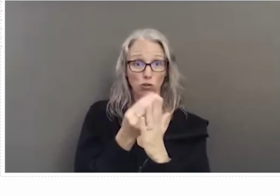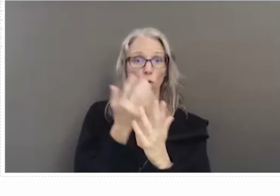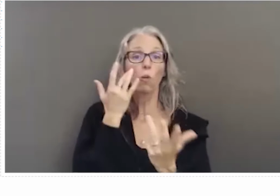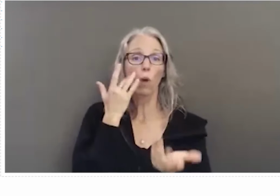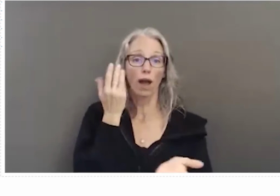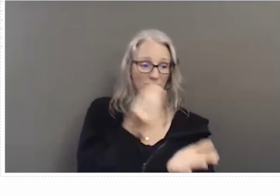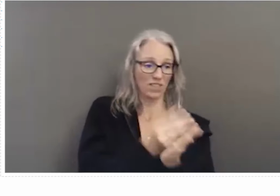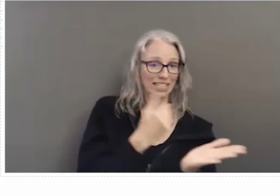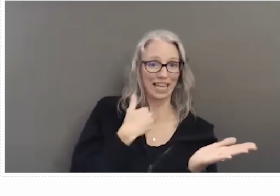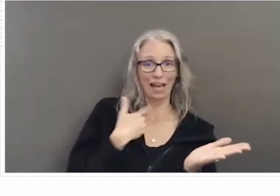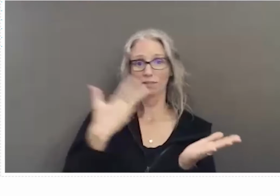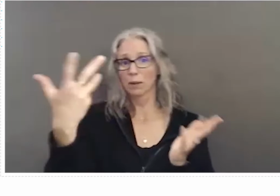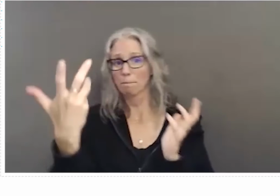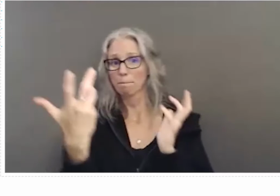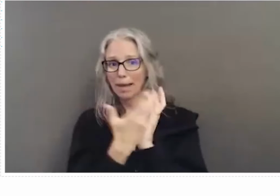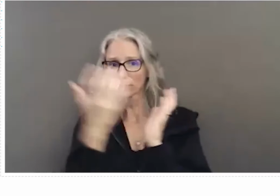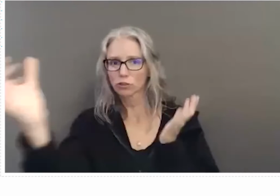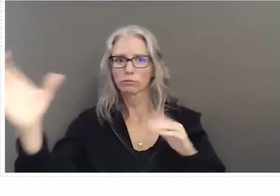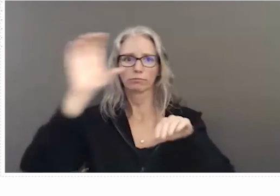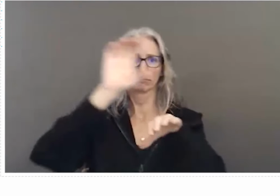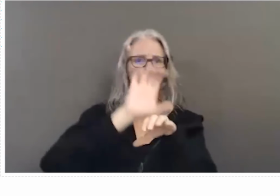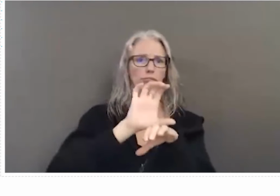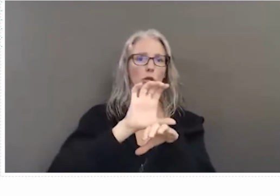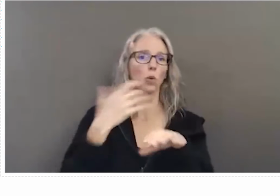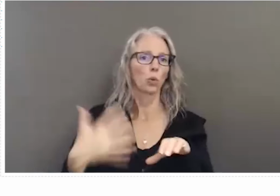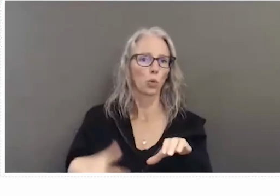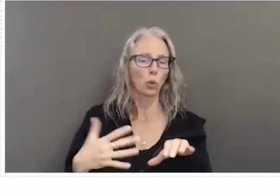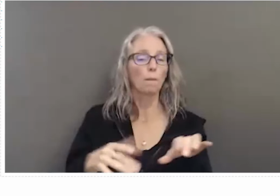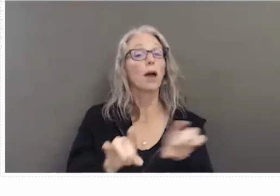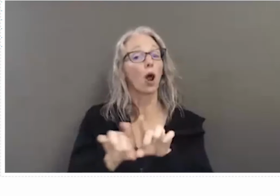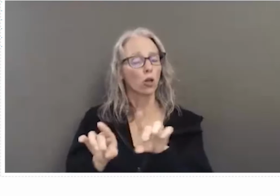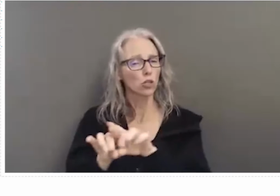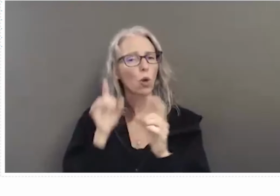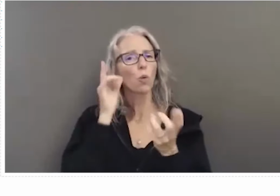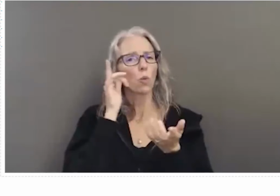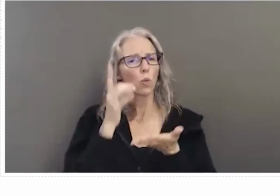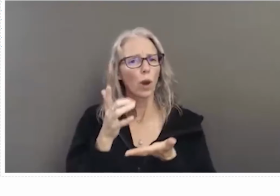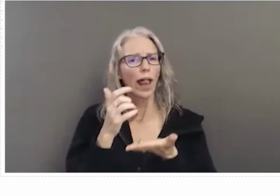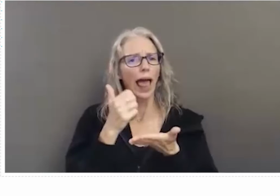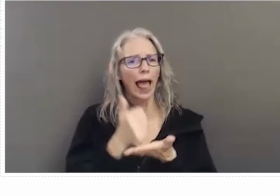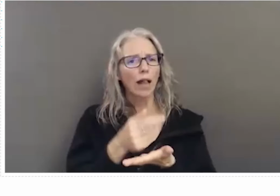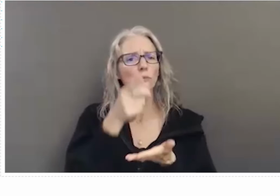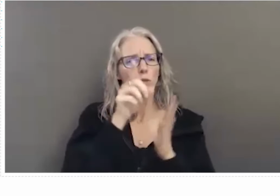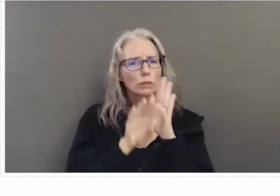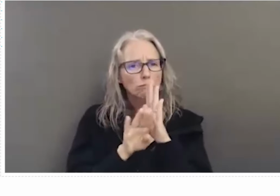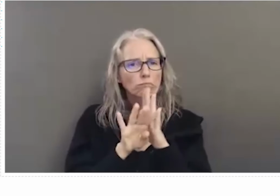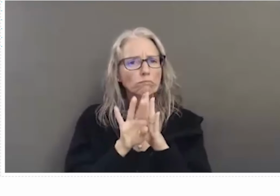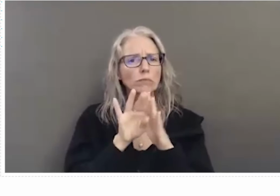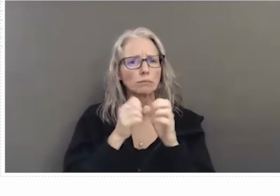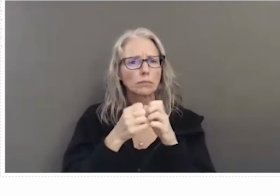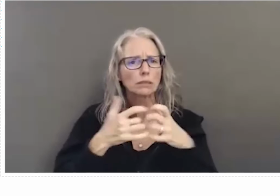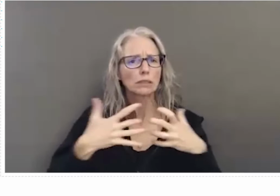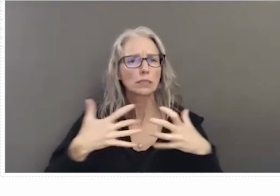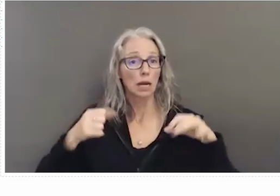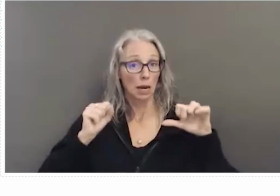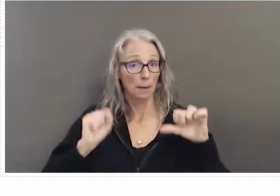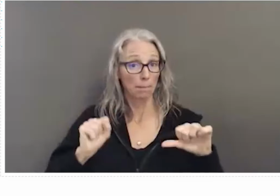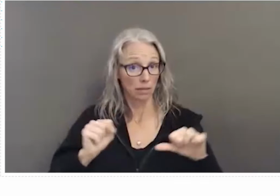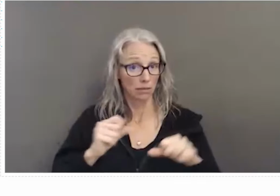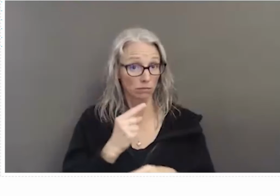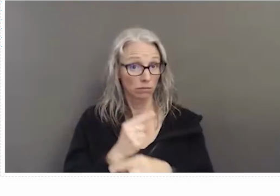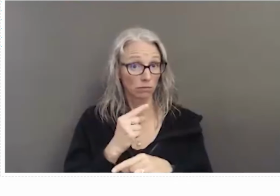it's driving some capacity and some development and some capacity within your organization, which is not easy to come